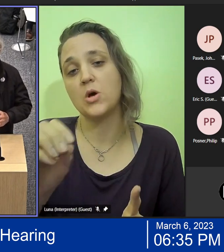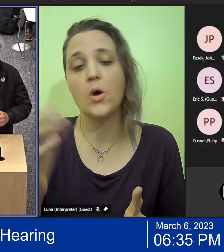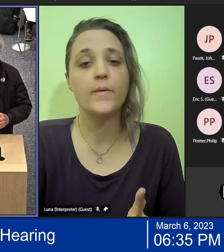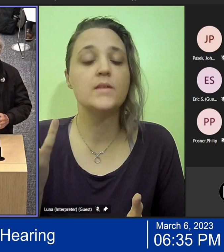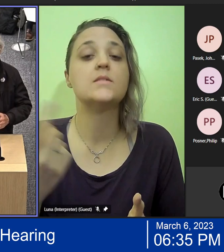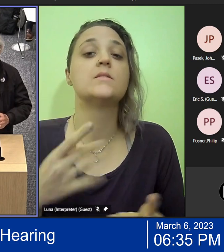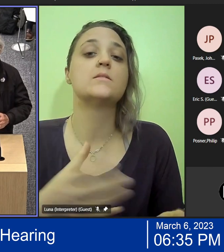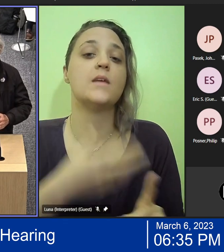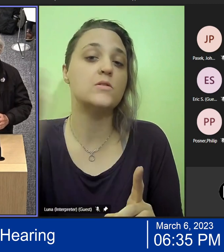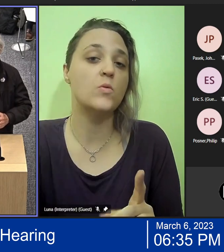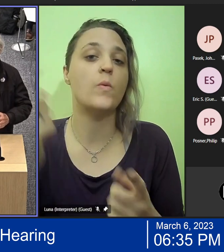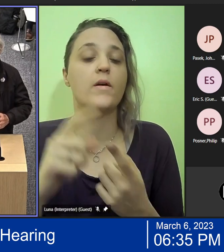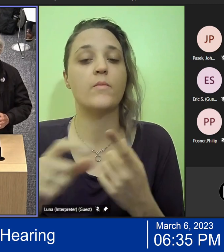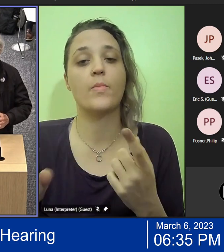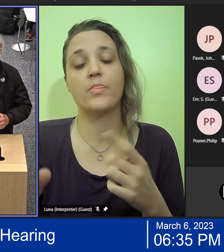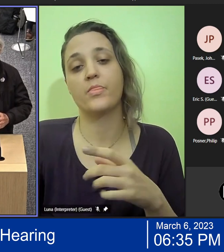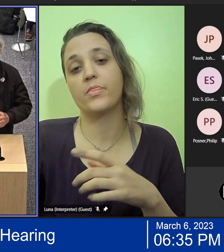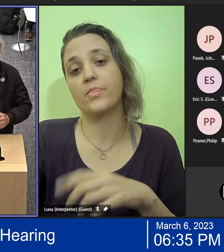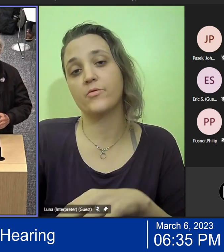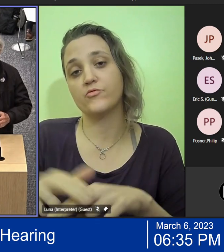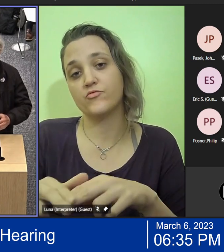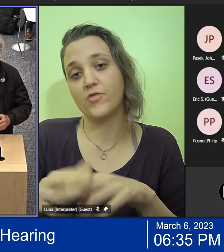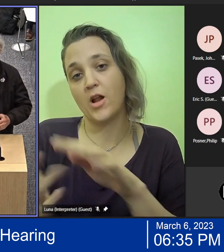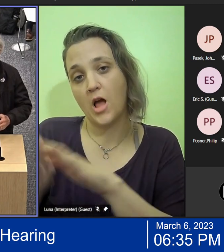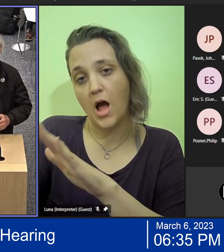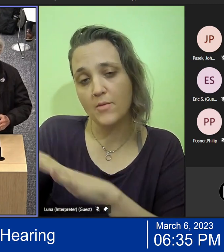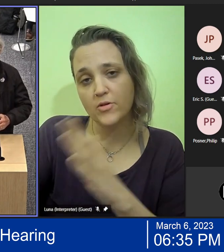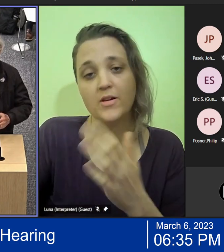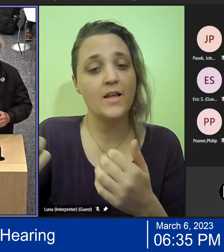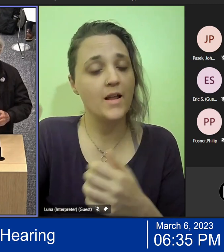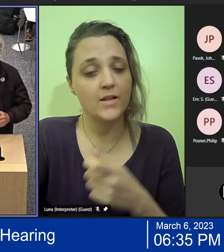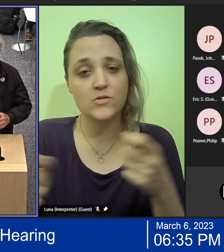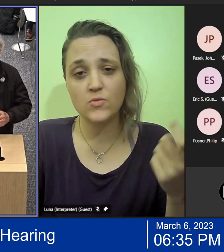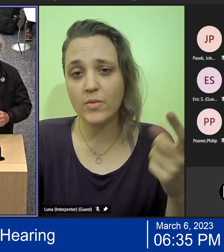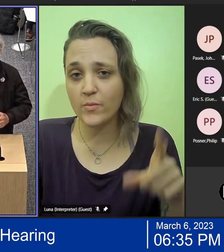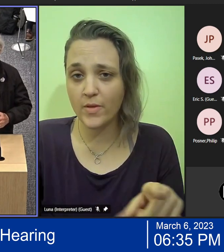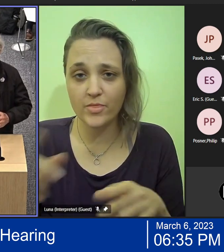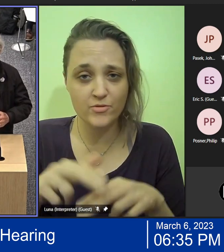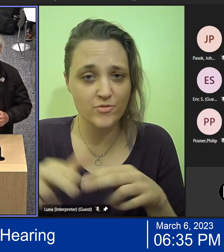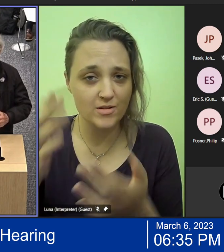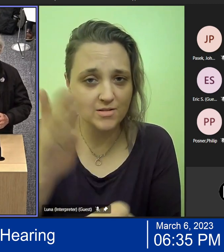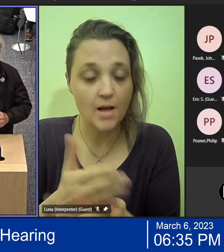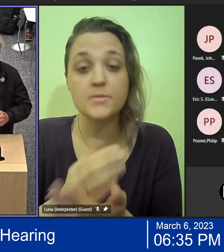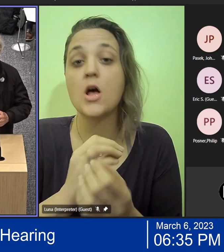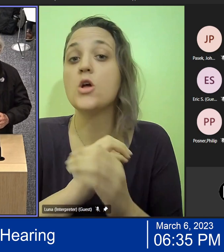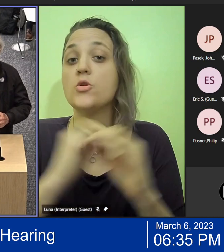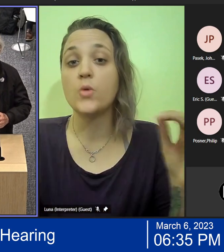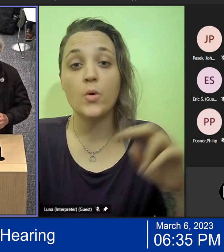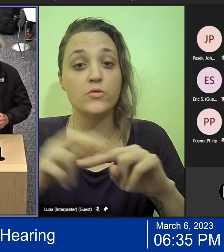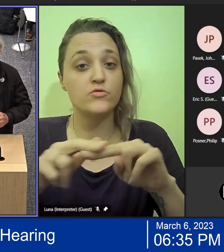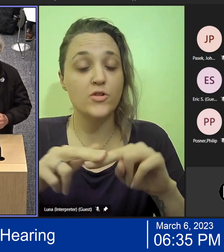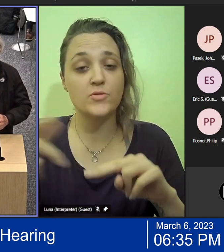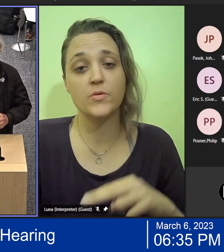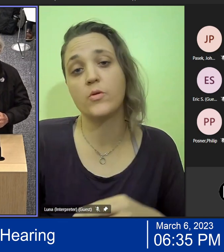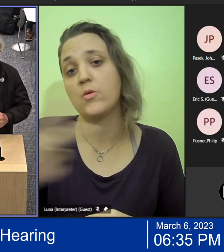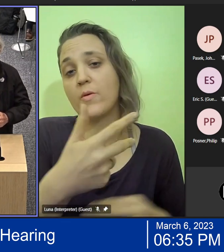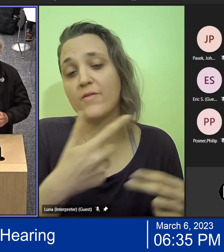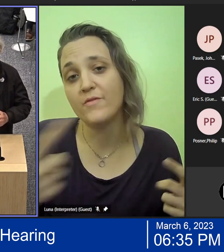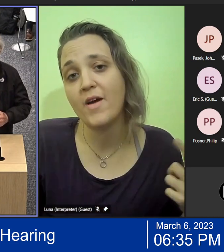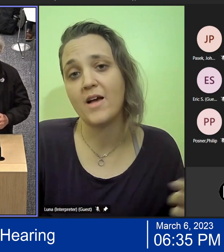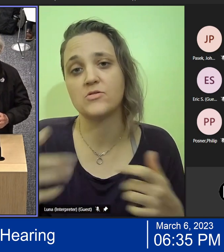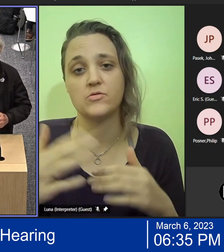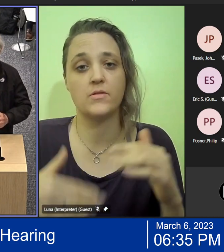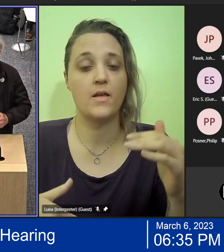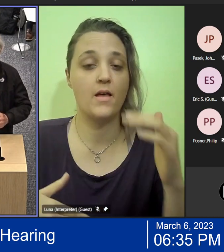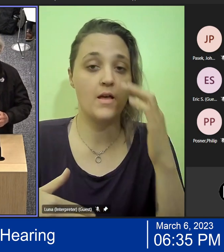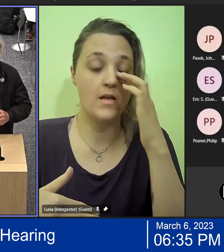with ATO operations is it takes away from the train operator any control over when the train stops. No train